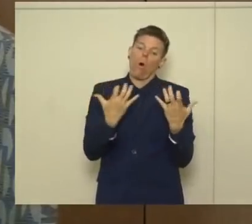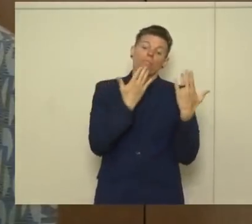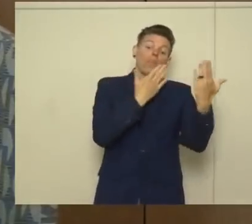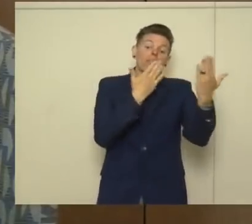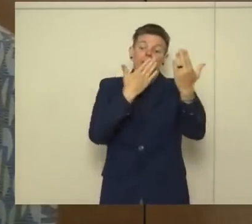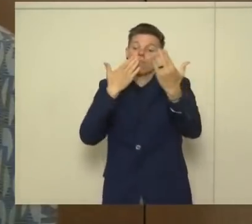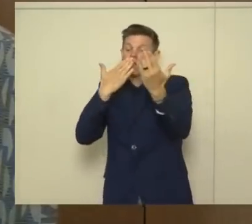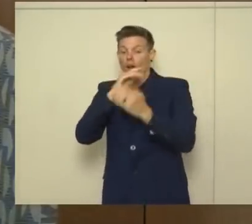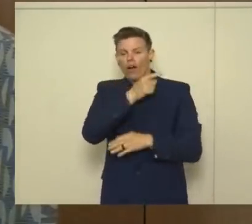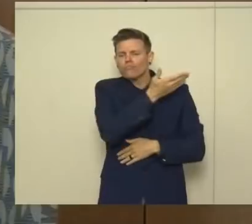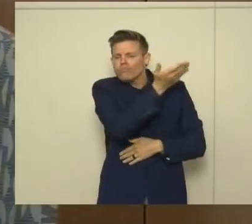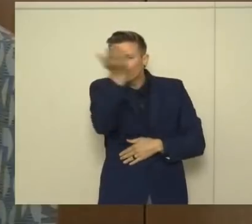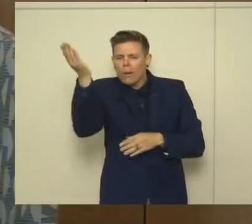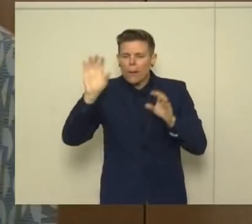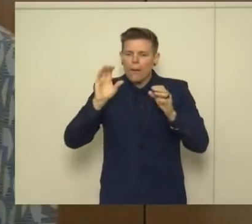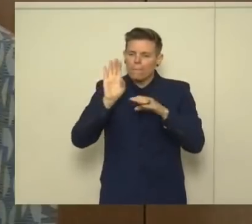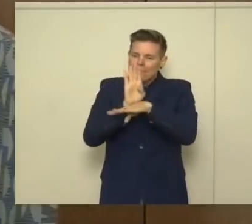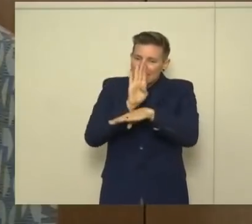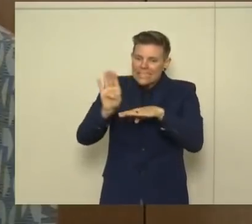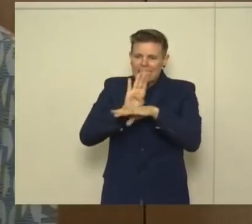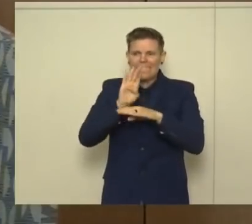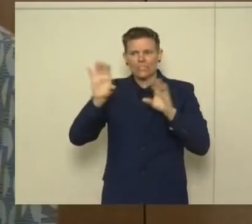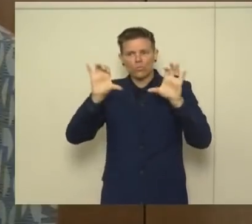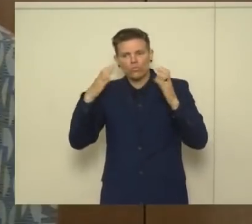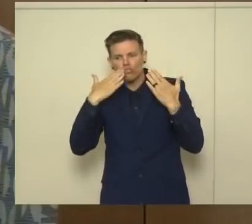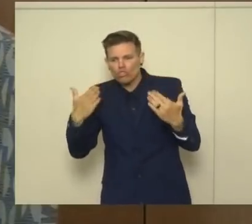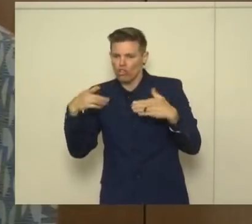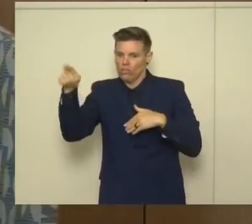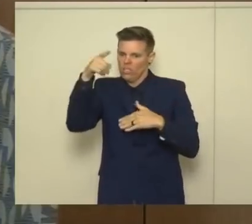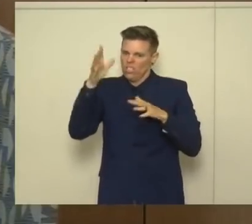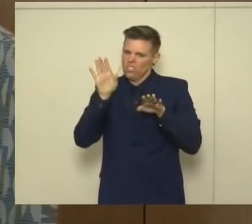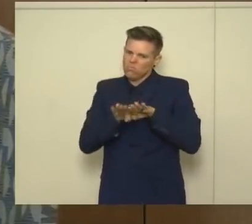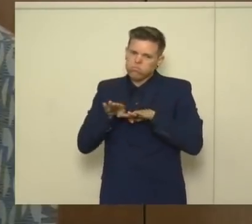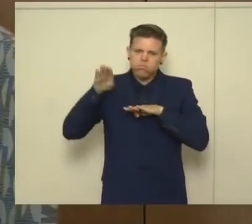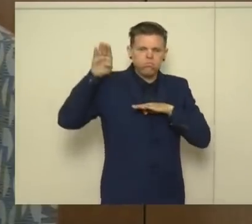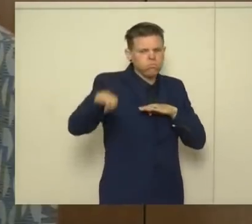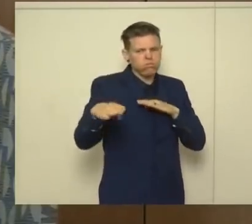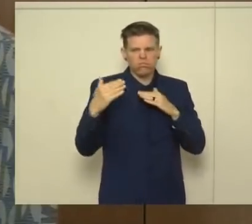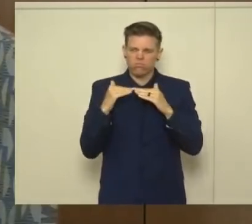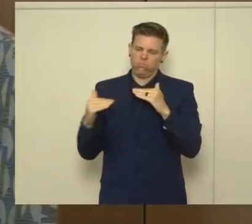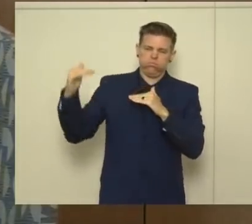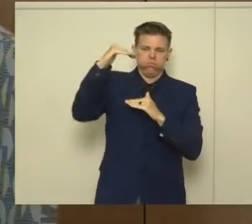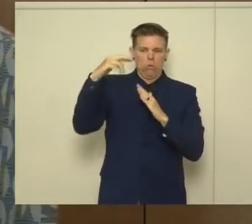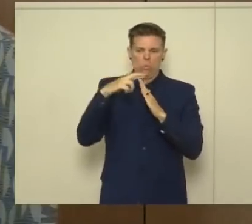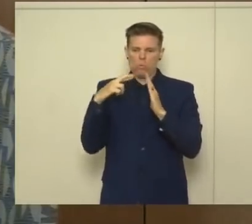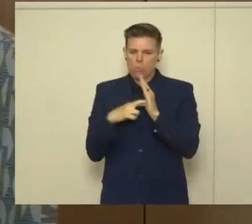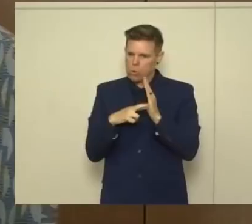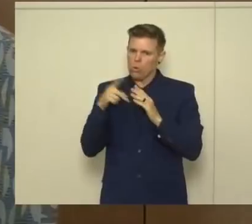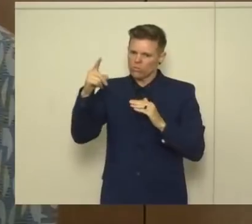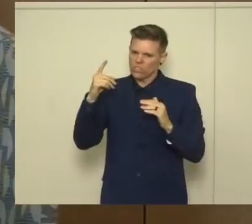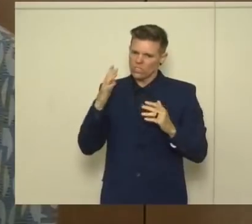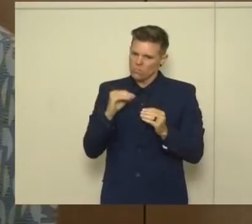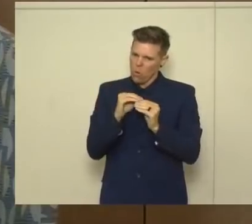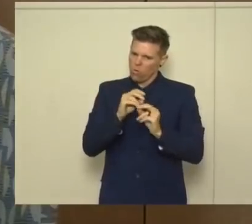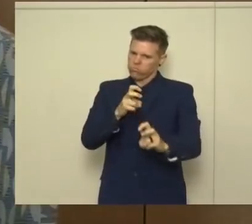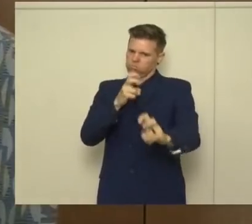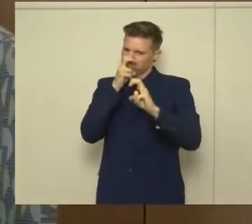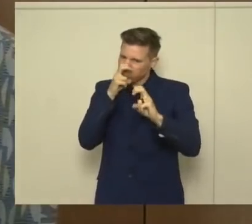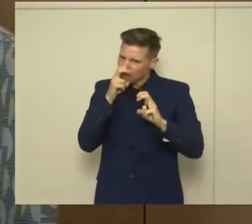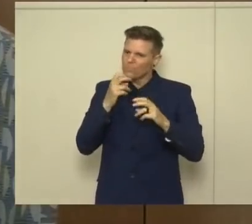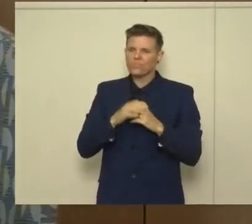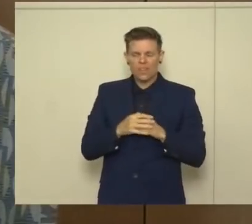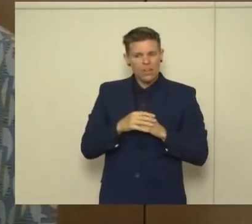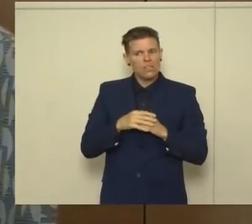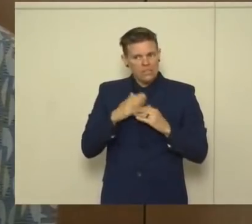required in their COVID-safe practices, who advise us every day, who are hanging in every day through